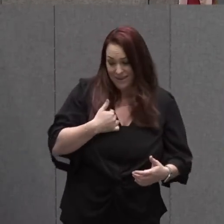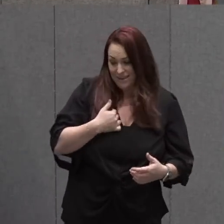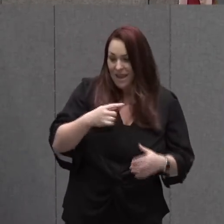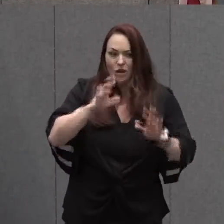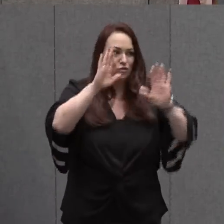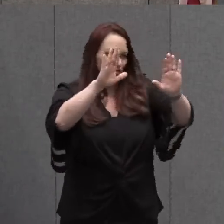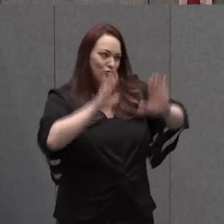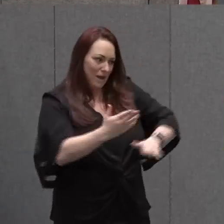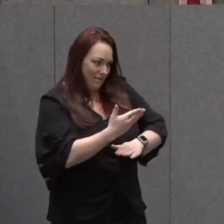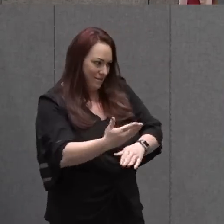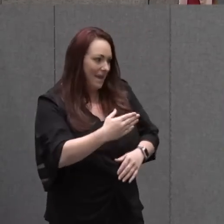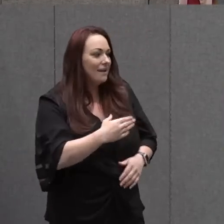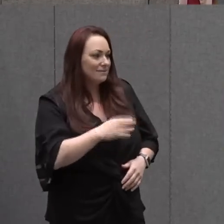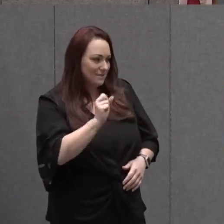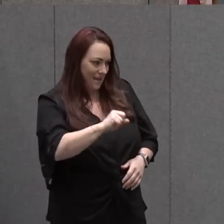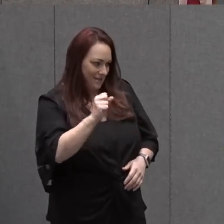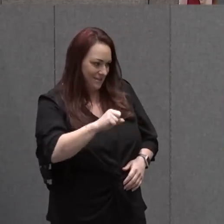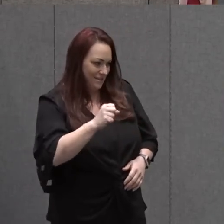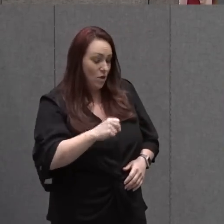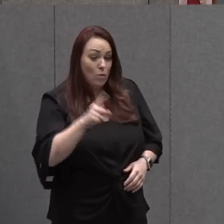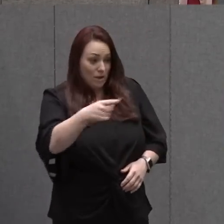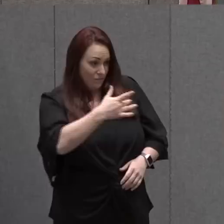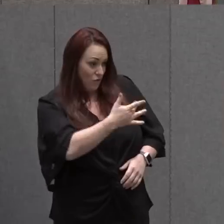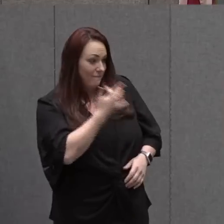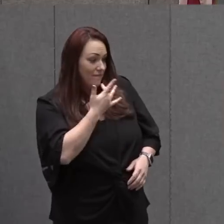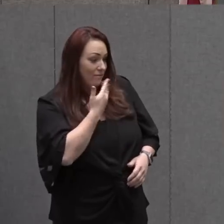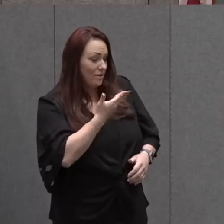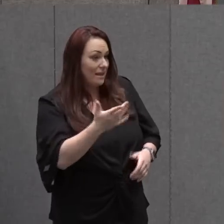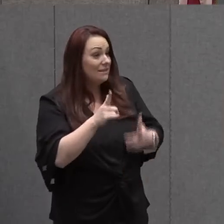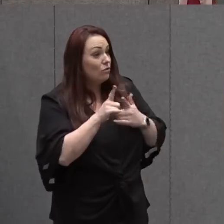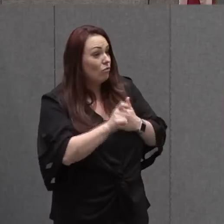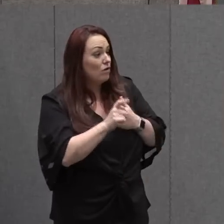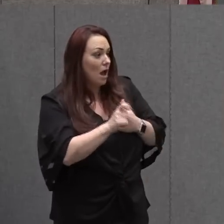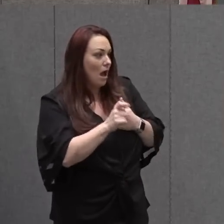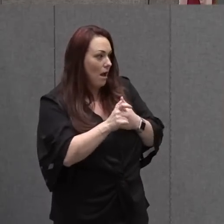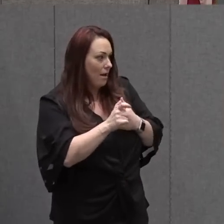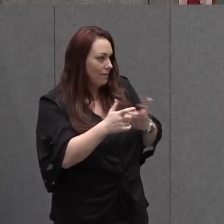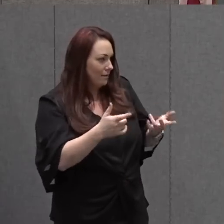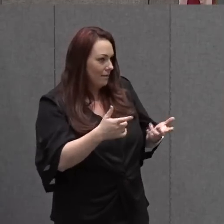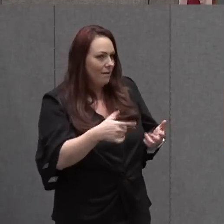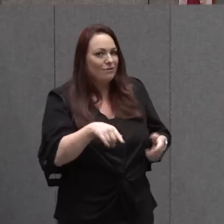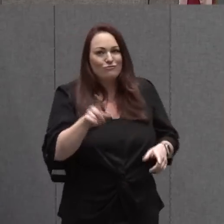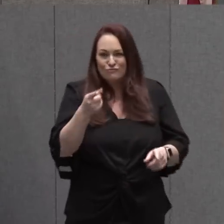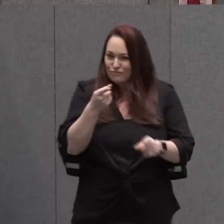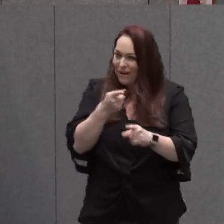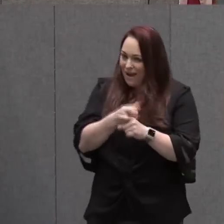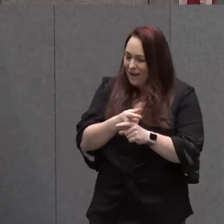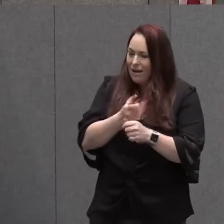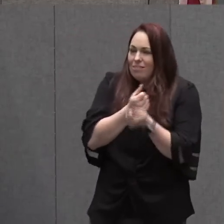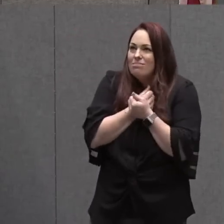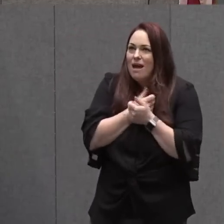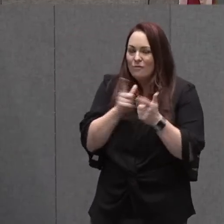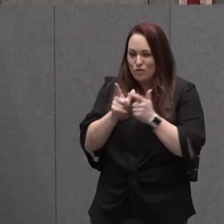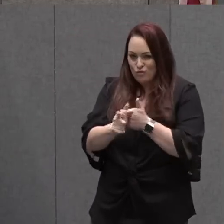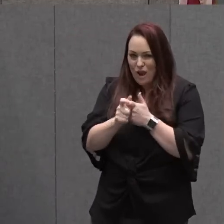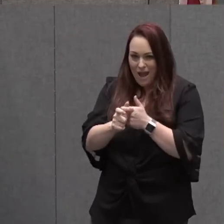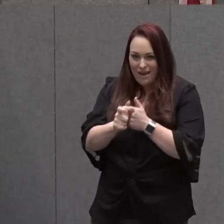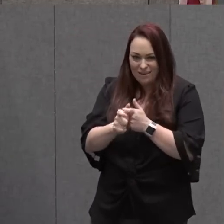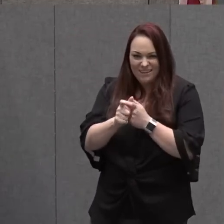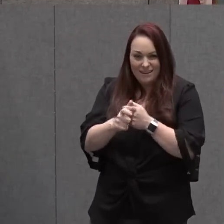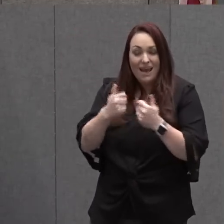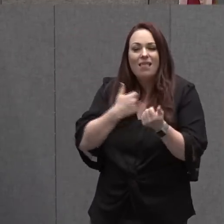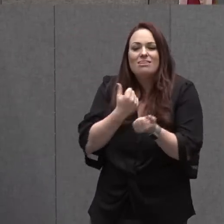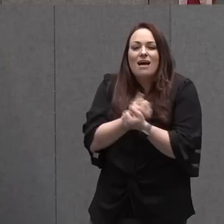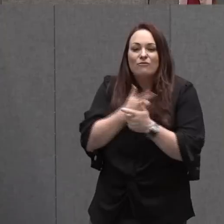great things, Miss Martindale. Yes, that's true. One of your favorite things to do is run. I love running. I do love